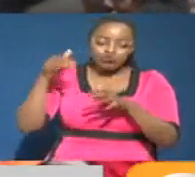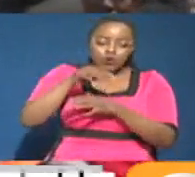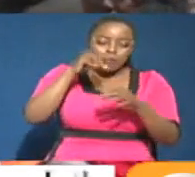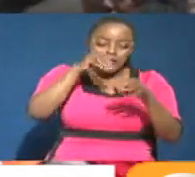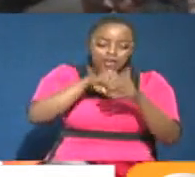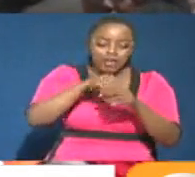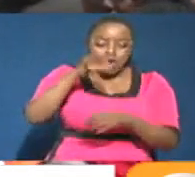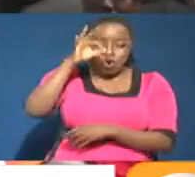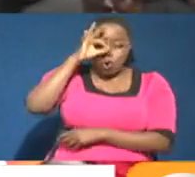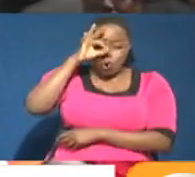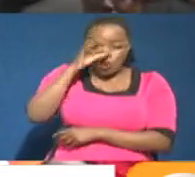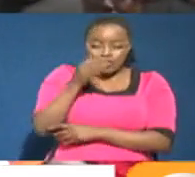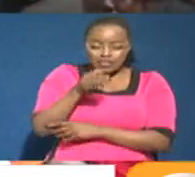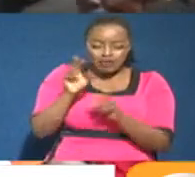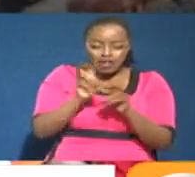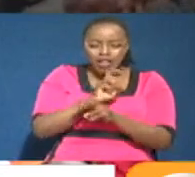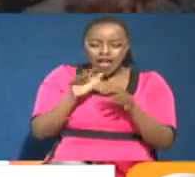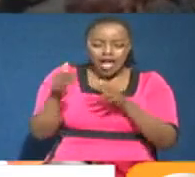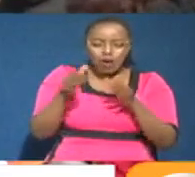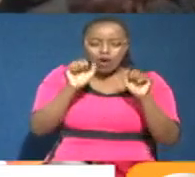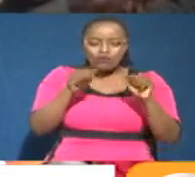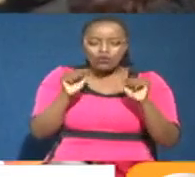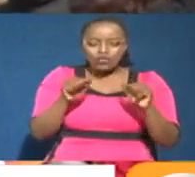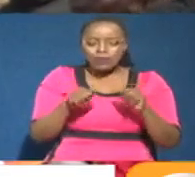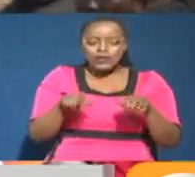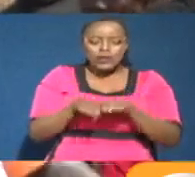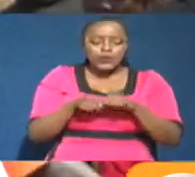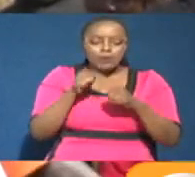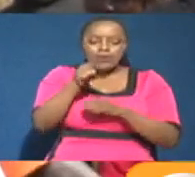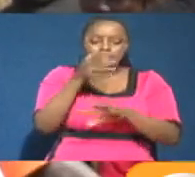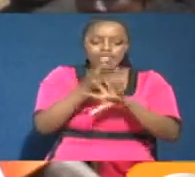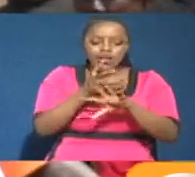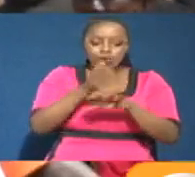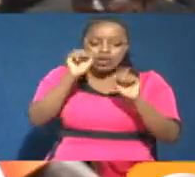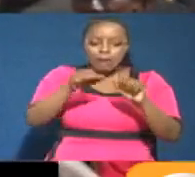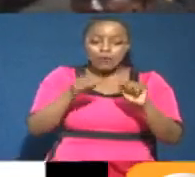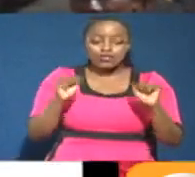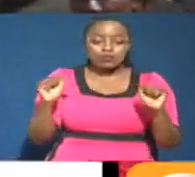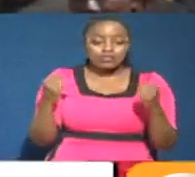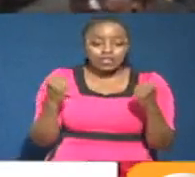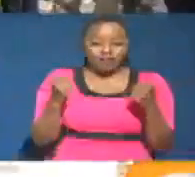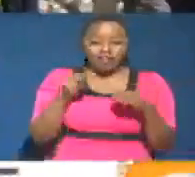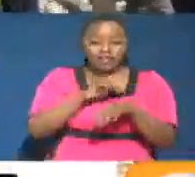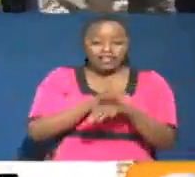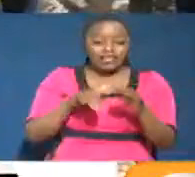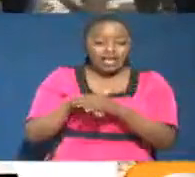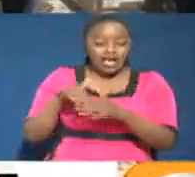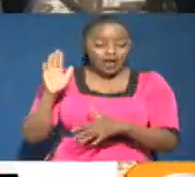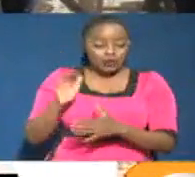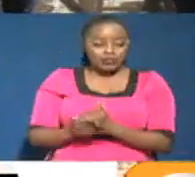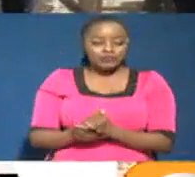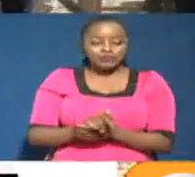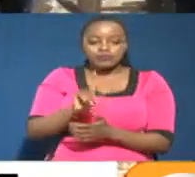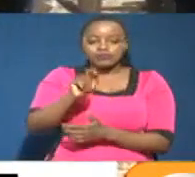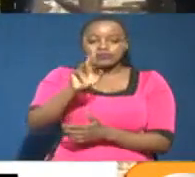shimo. Bado tunatafuta namna juhudi ya kupasua hiyo jiwe ili tupate kuokoa kutoa nje. Transmara